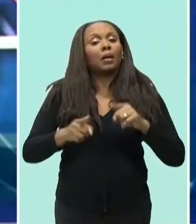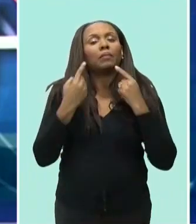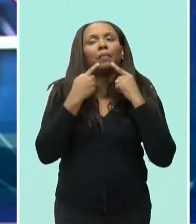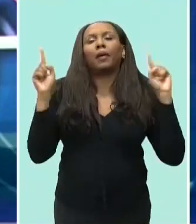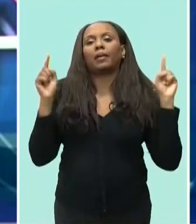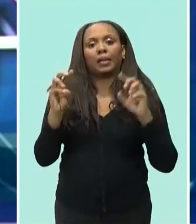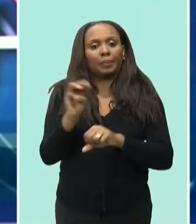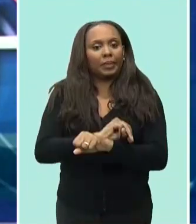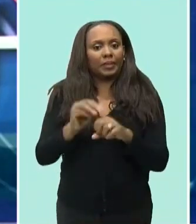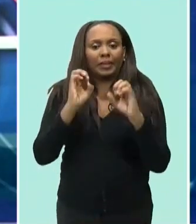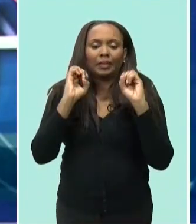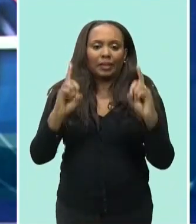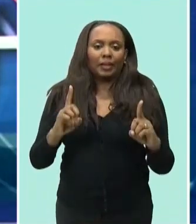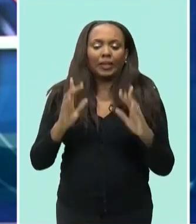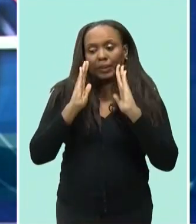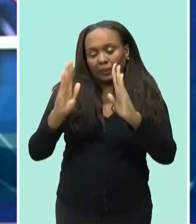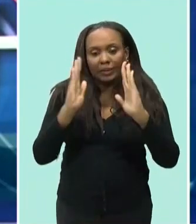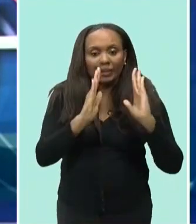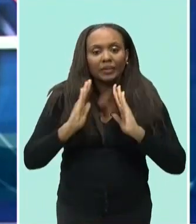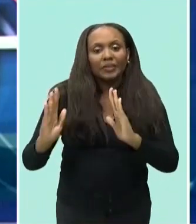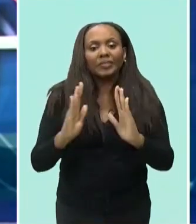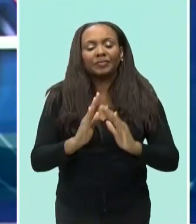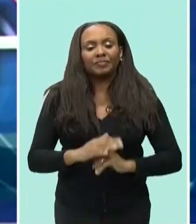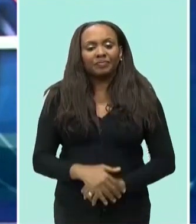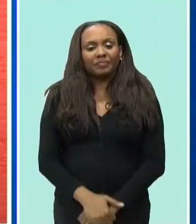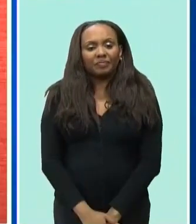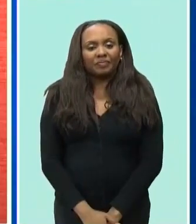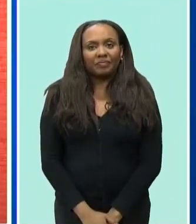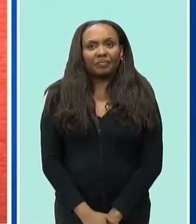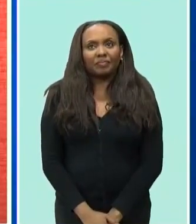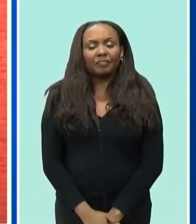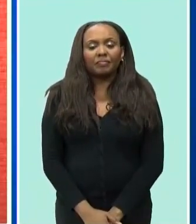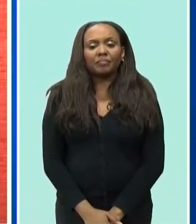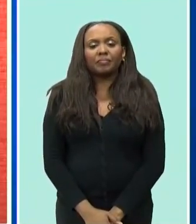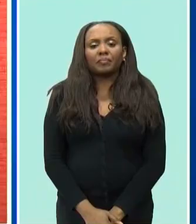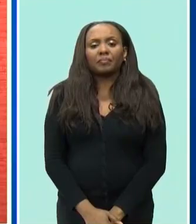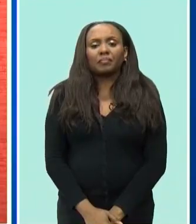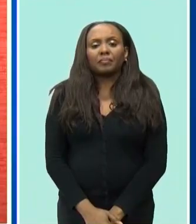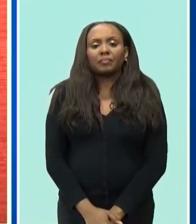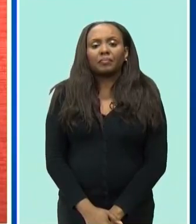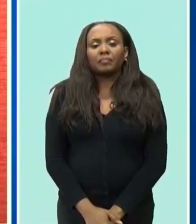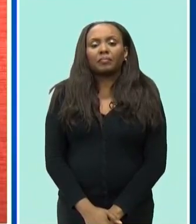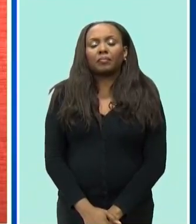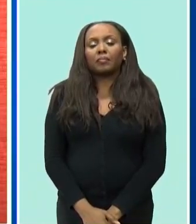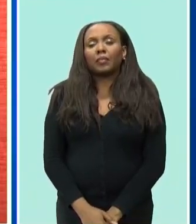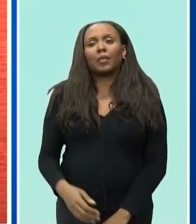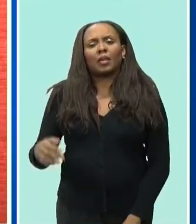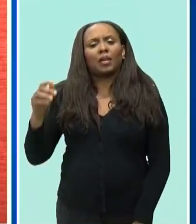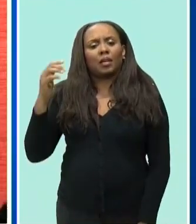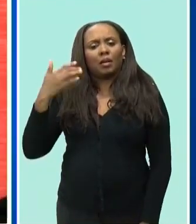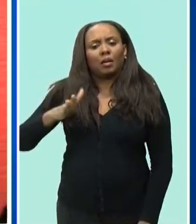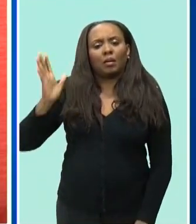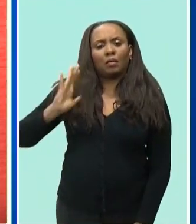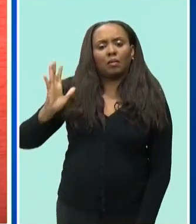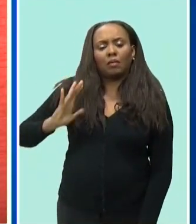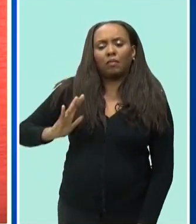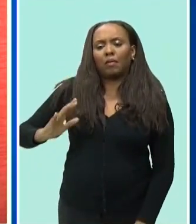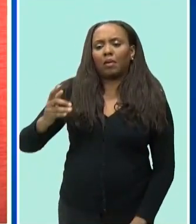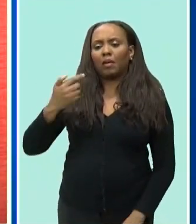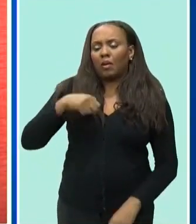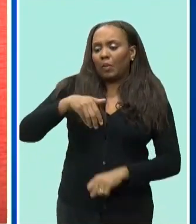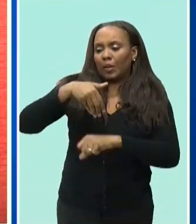the attention of the Ministry of Education. What would have obtained before would have been a matter where you would have sent